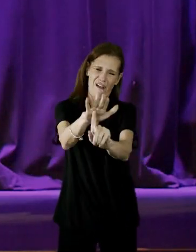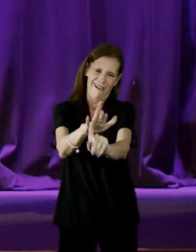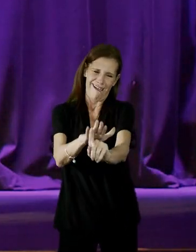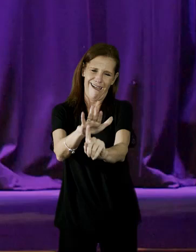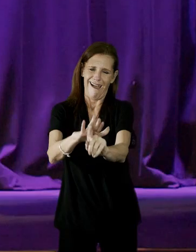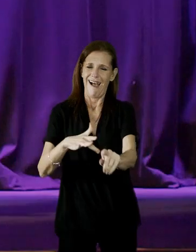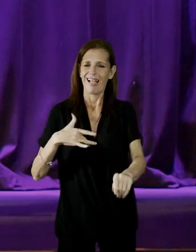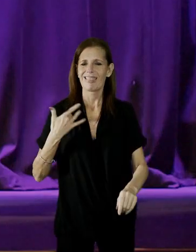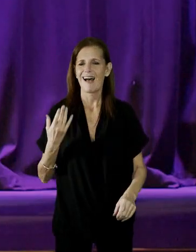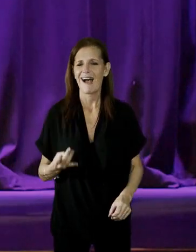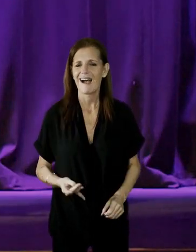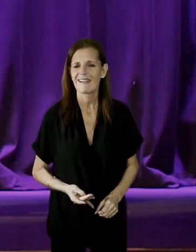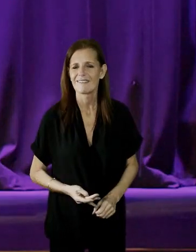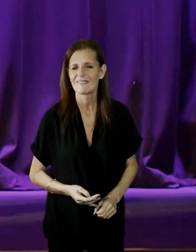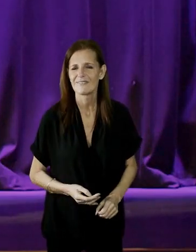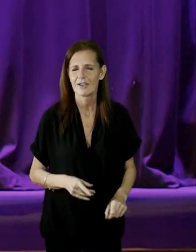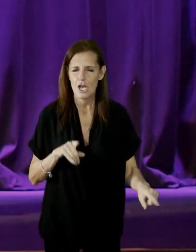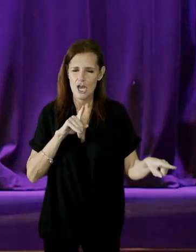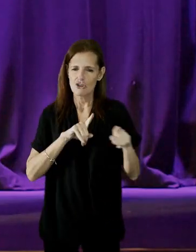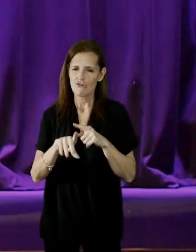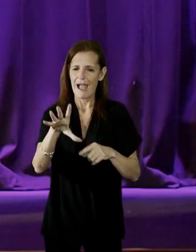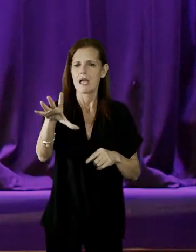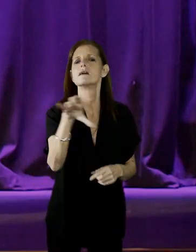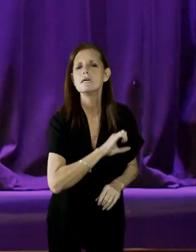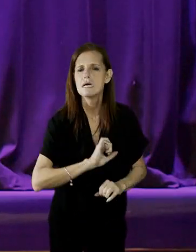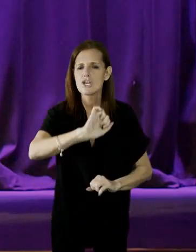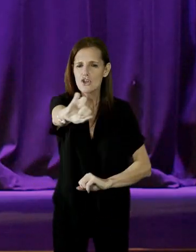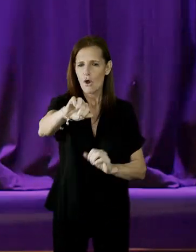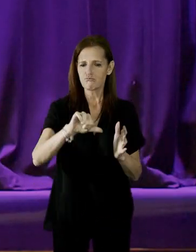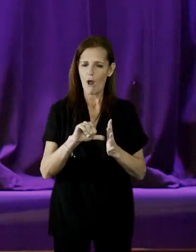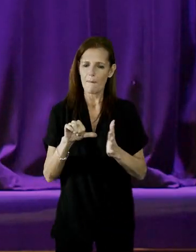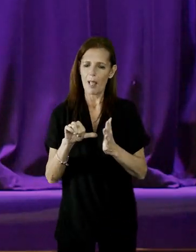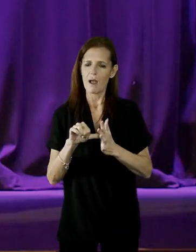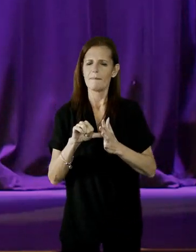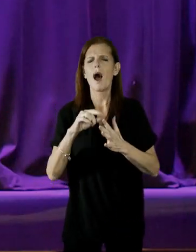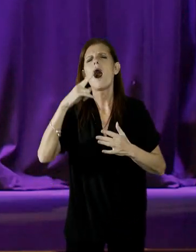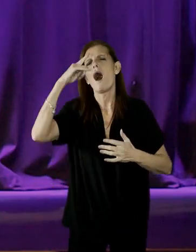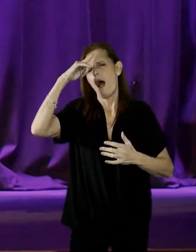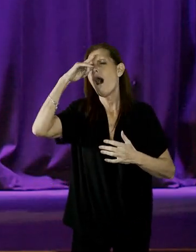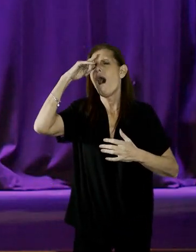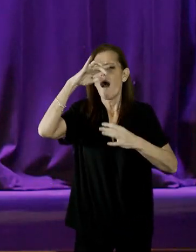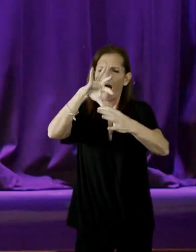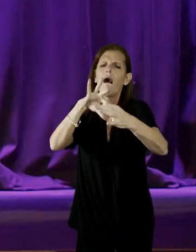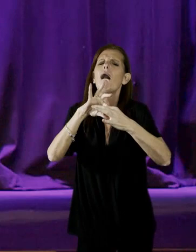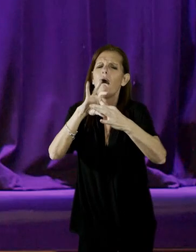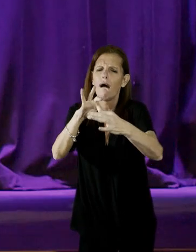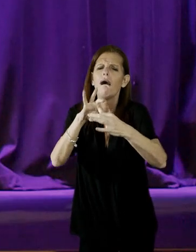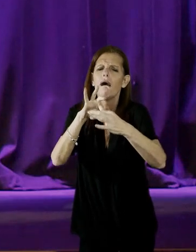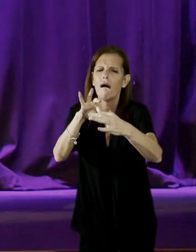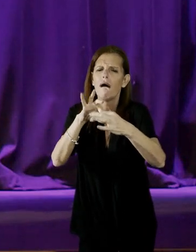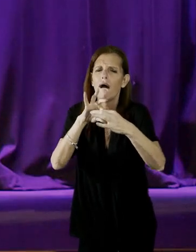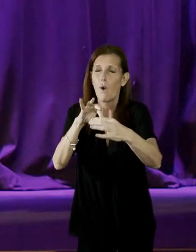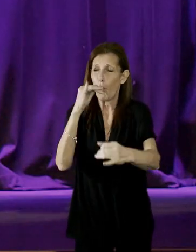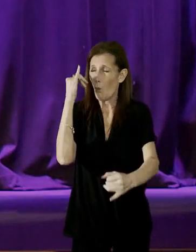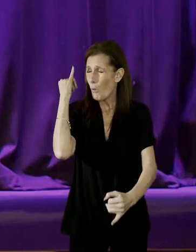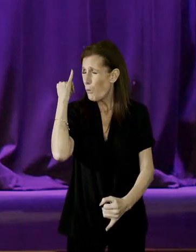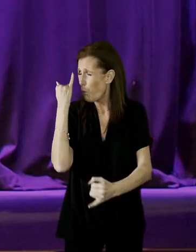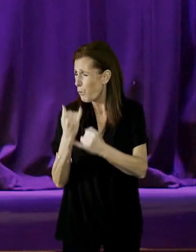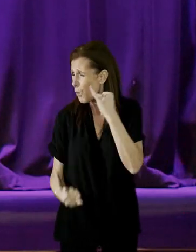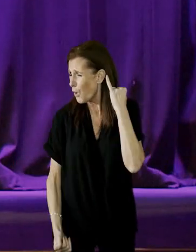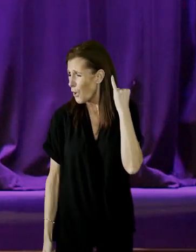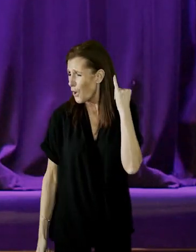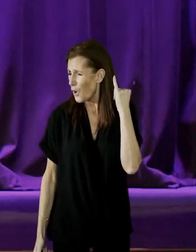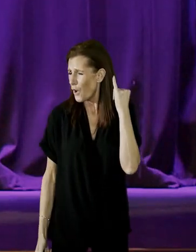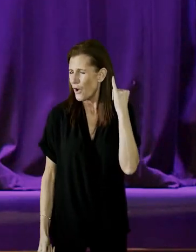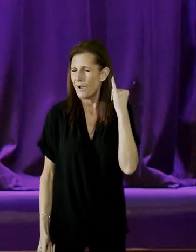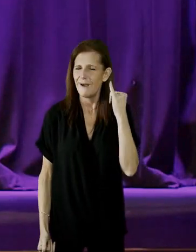that, they're trying to steal your problem. They're trying to relate with you. And the worst for it are my lefty